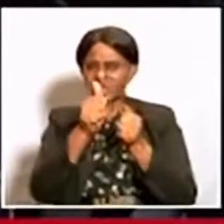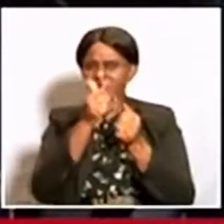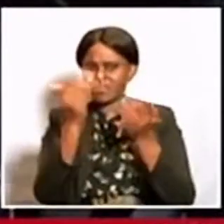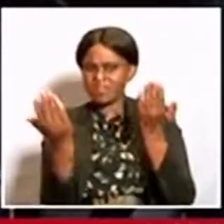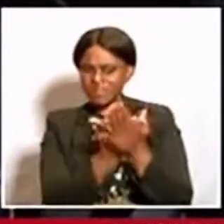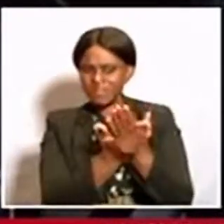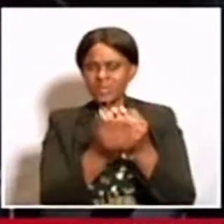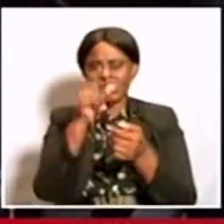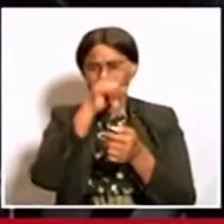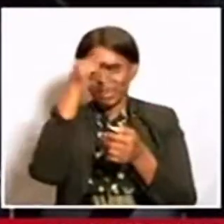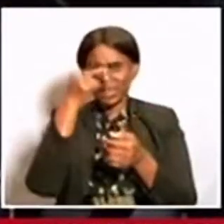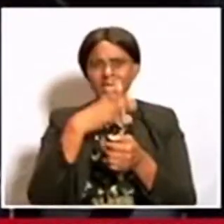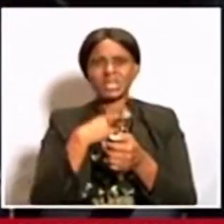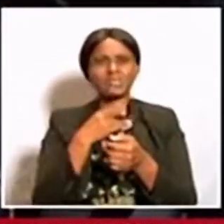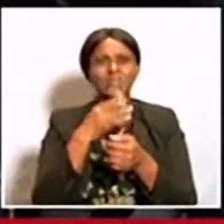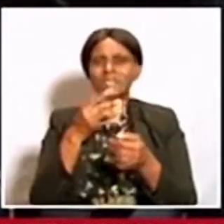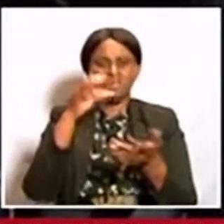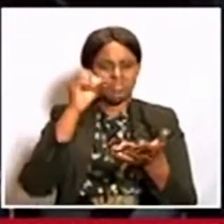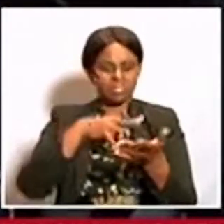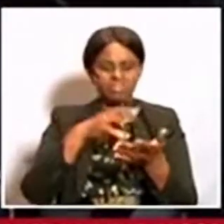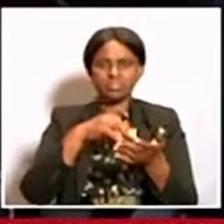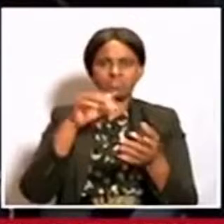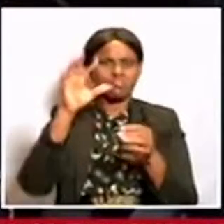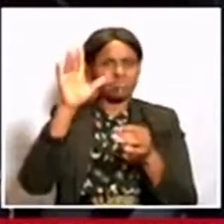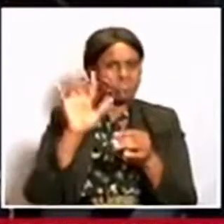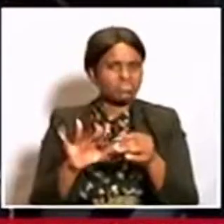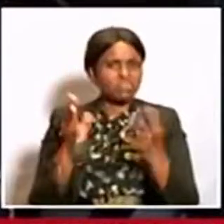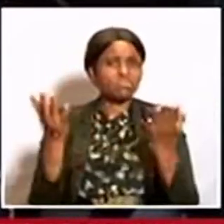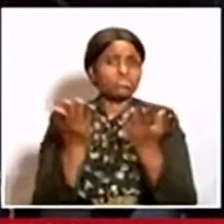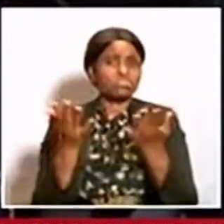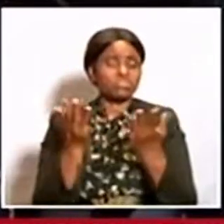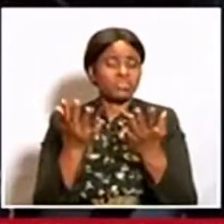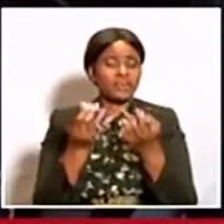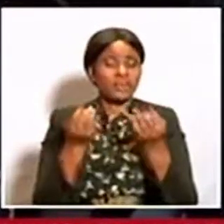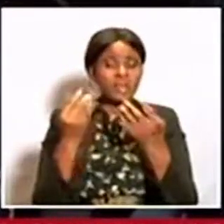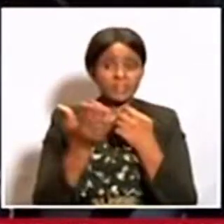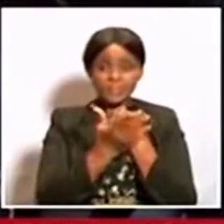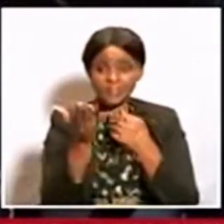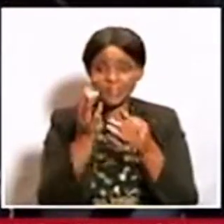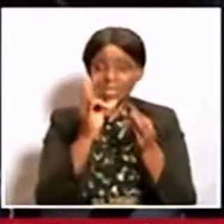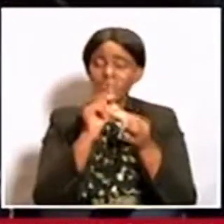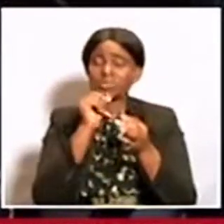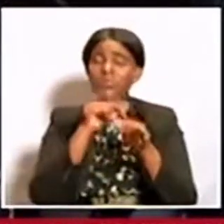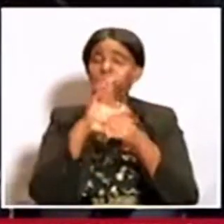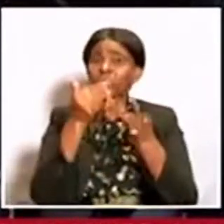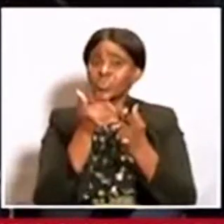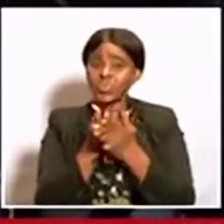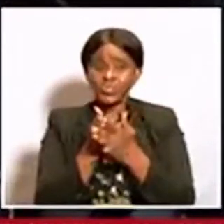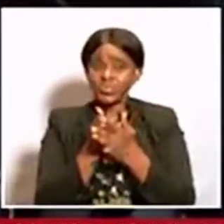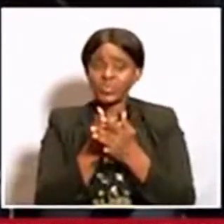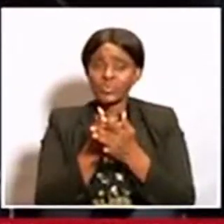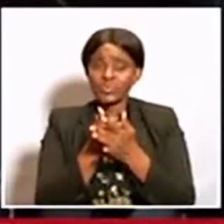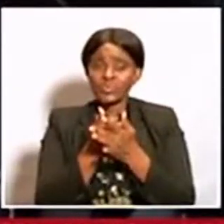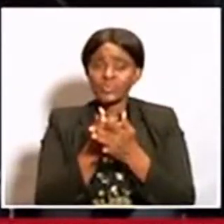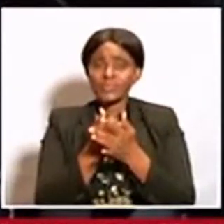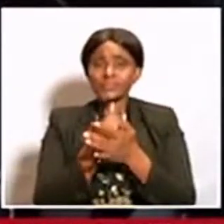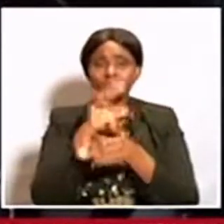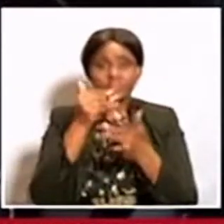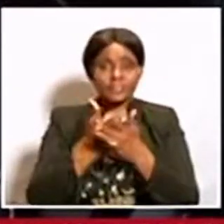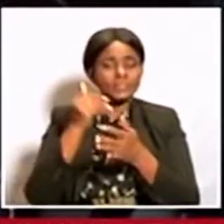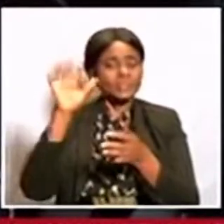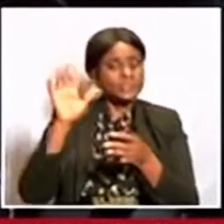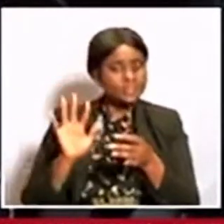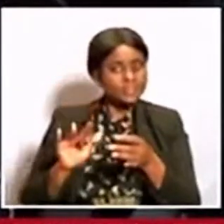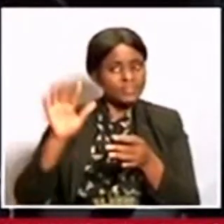black and white. I think most of them, if not all, they're in color so